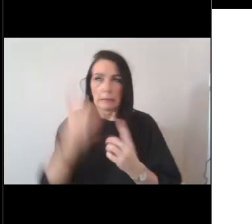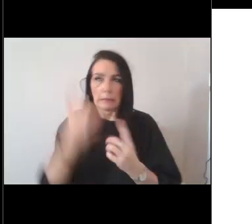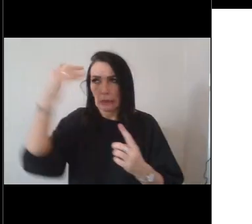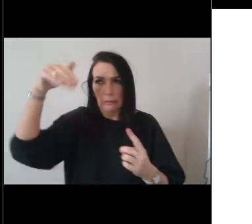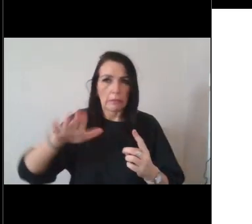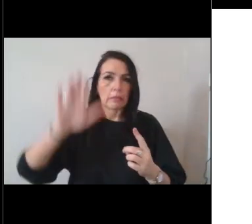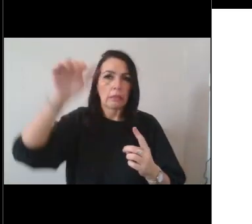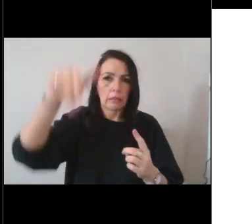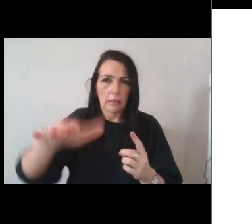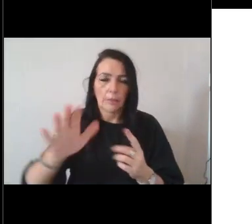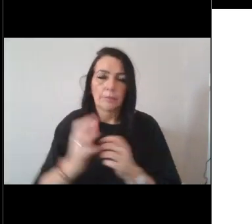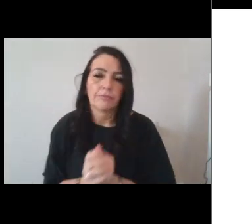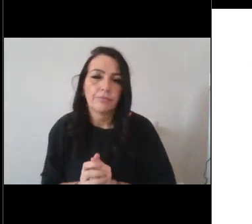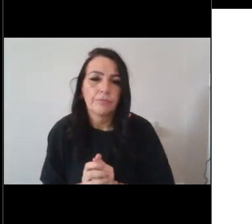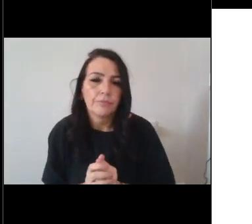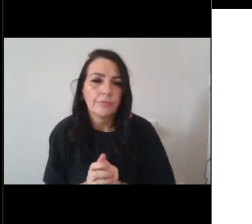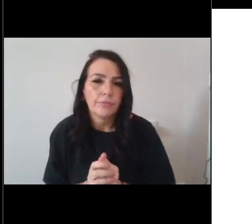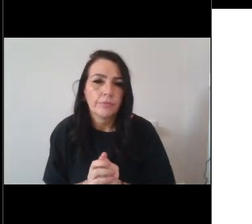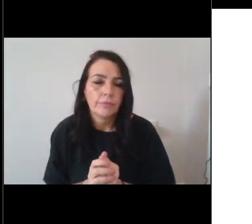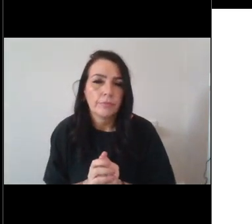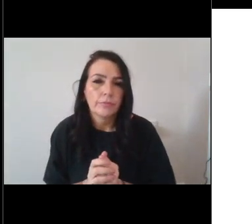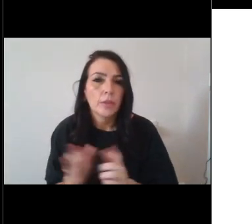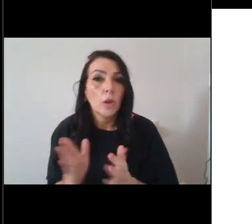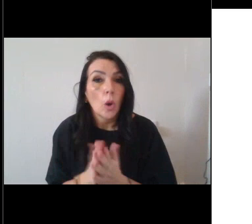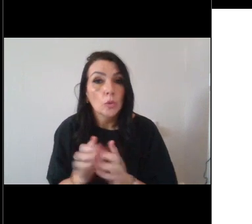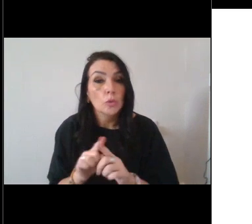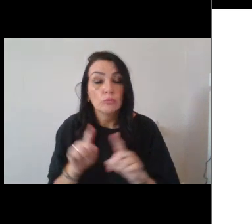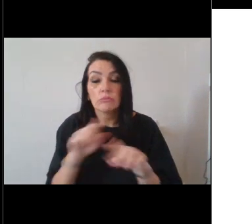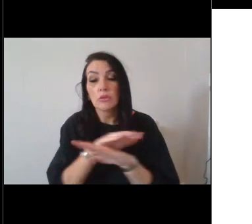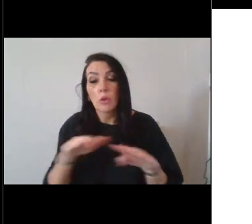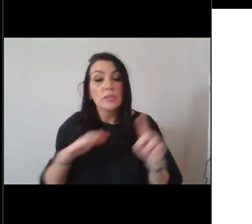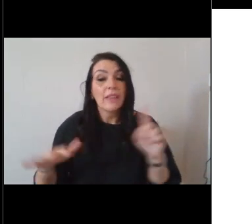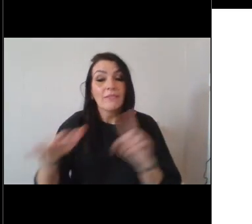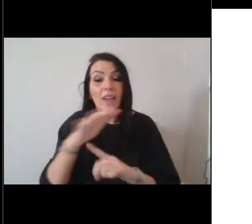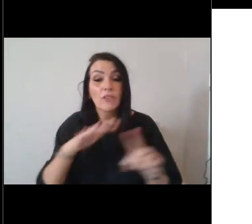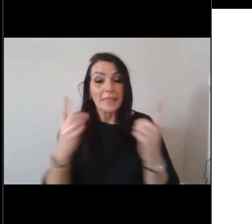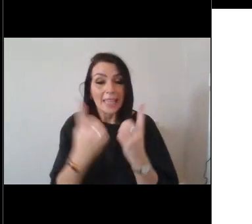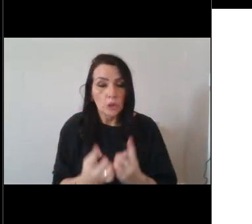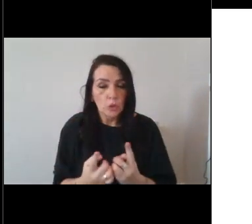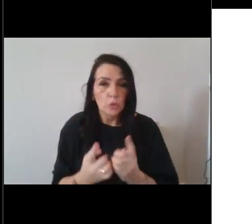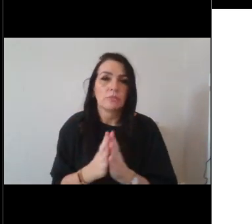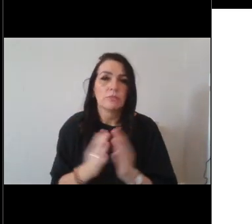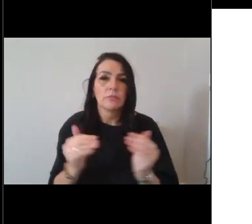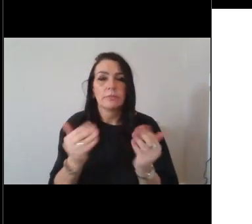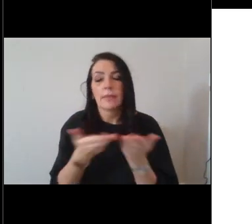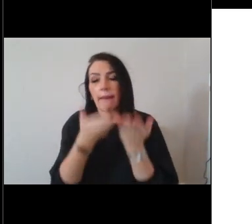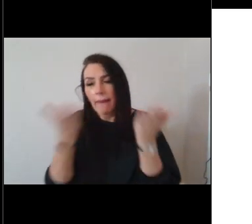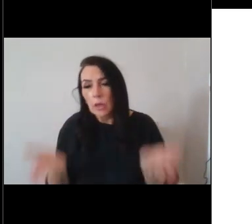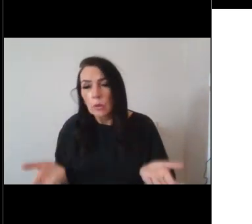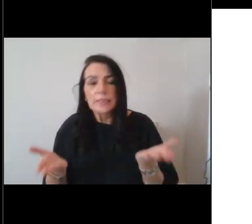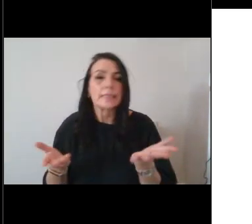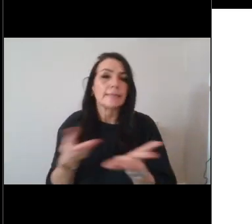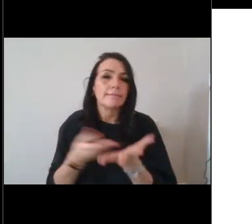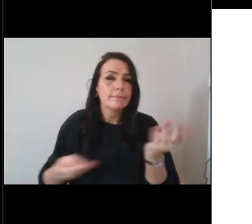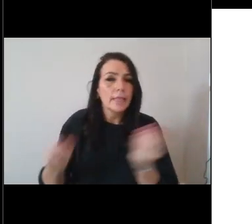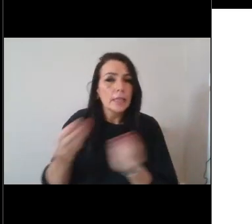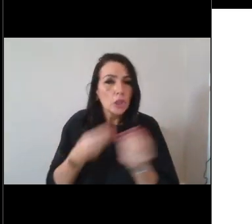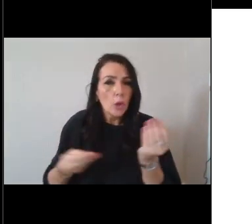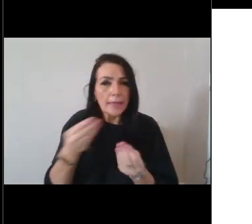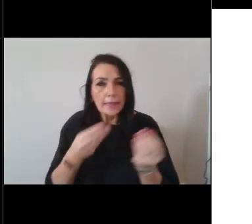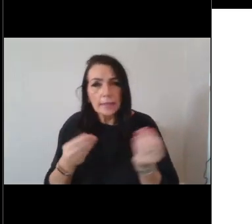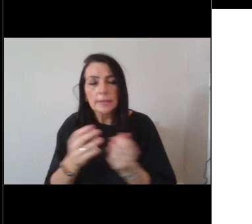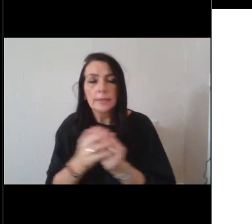And another key issue is all the non-environmental issues to do with equity and economic viability. So these are